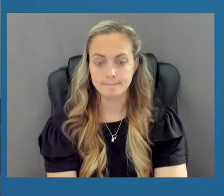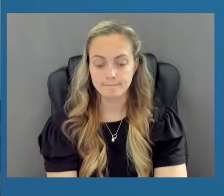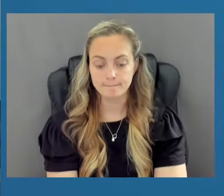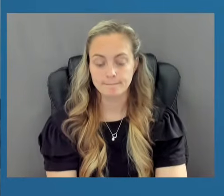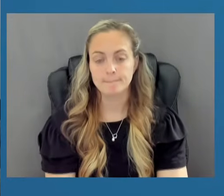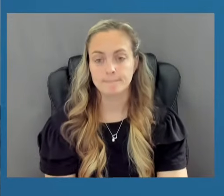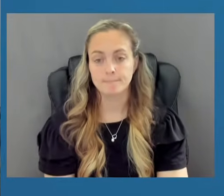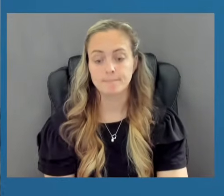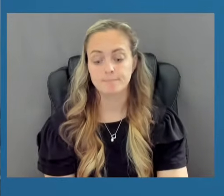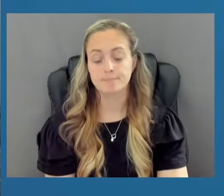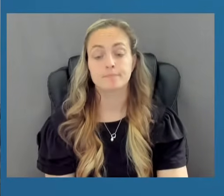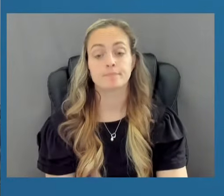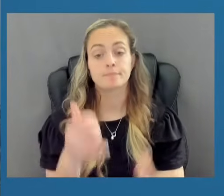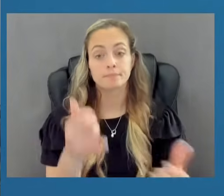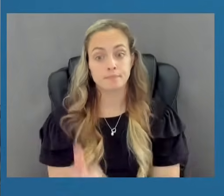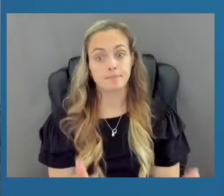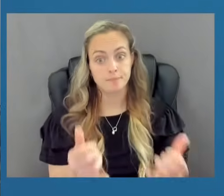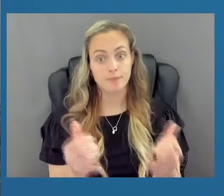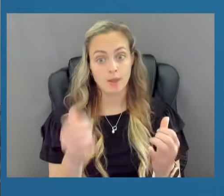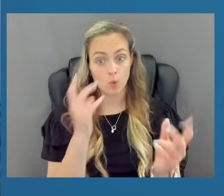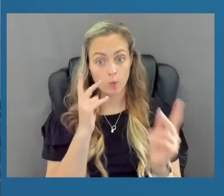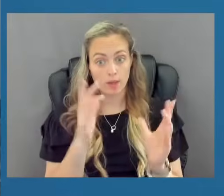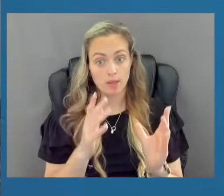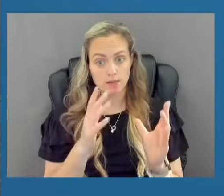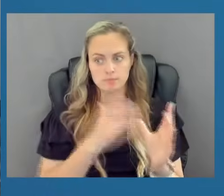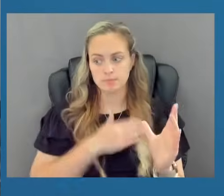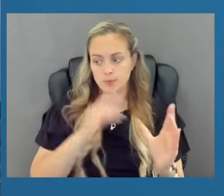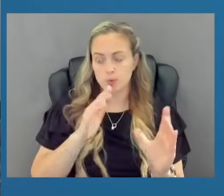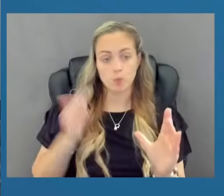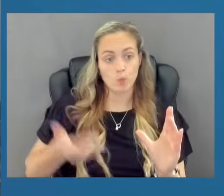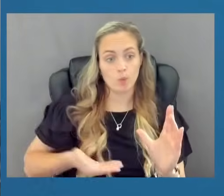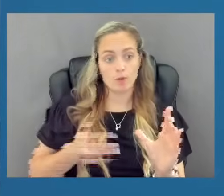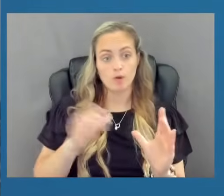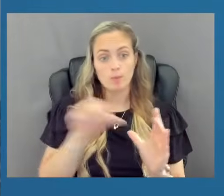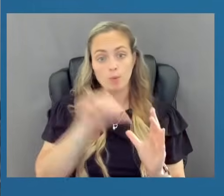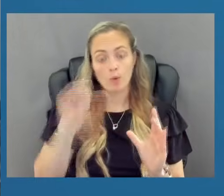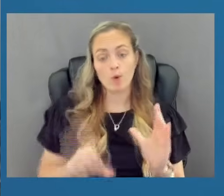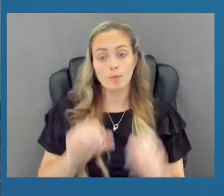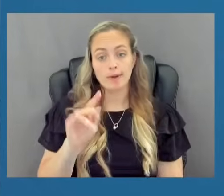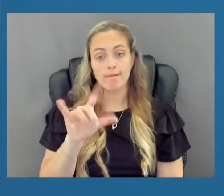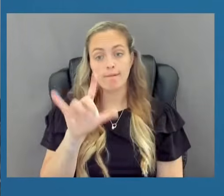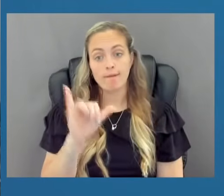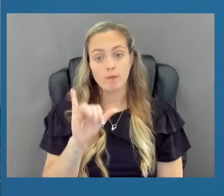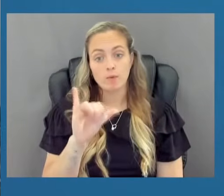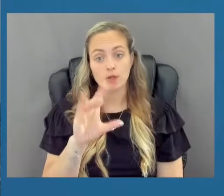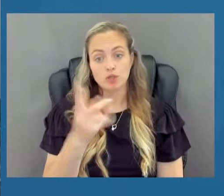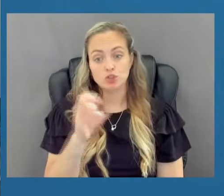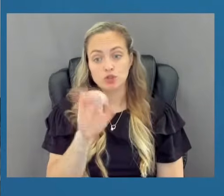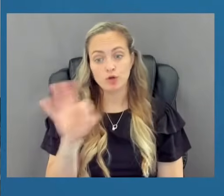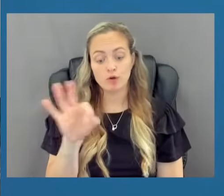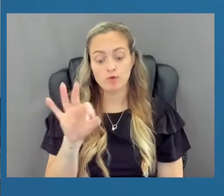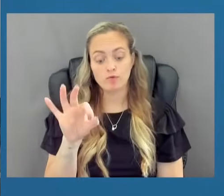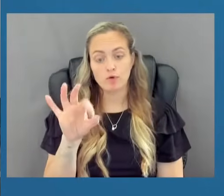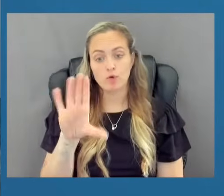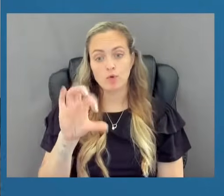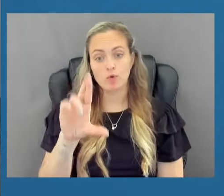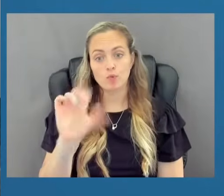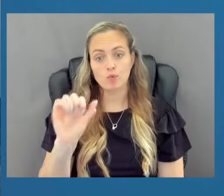And now, distinguished guests, please welcome Albany County Sheriff Craig Apple,